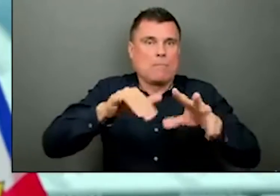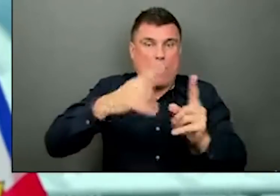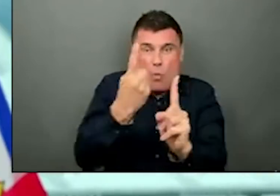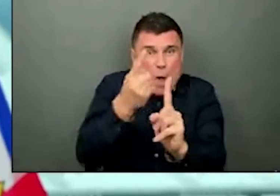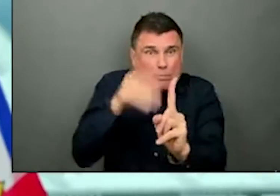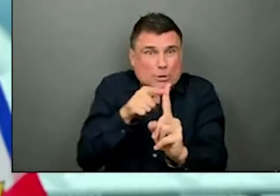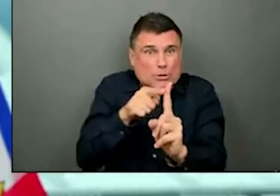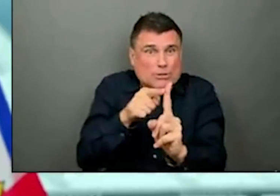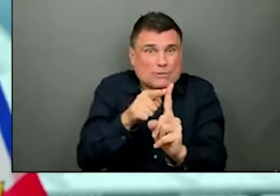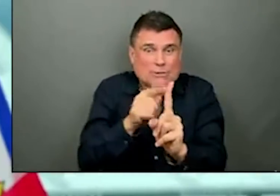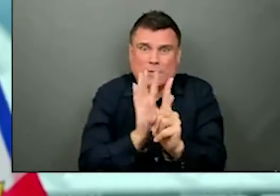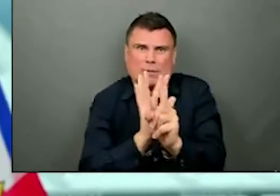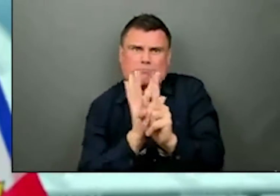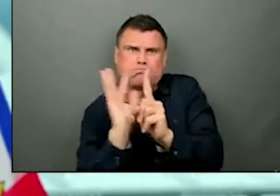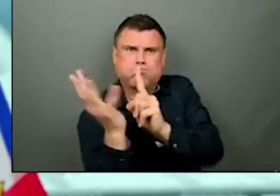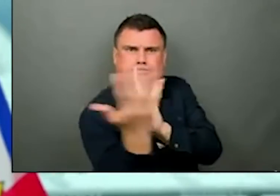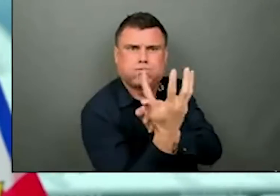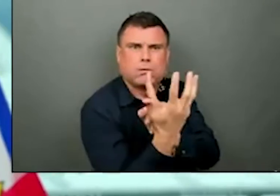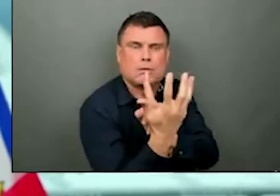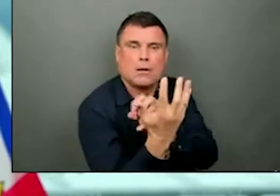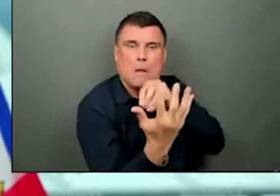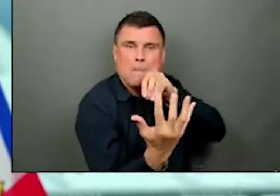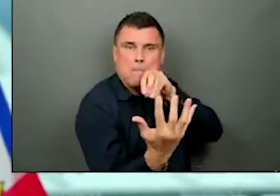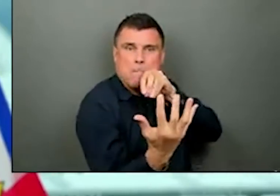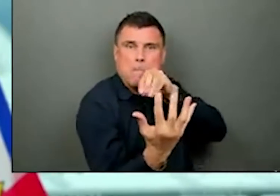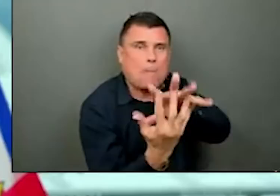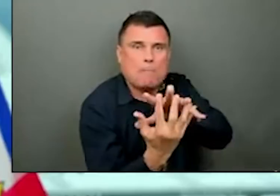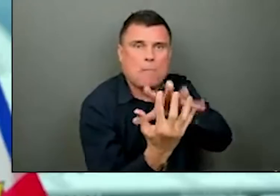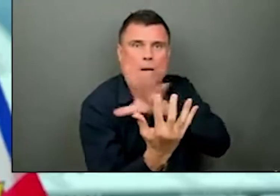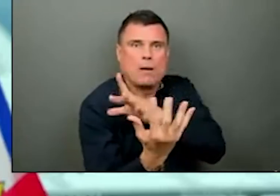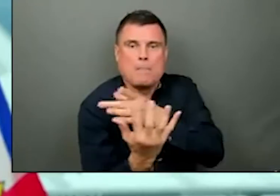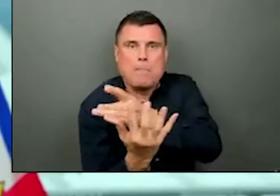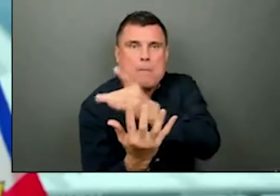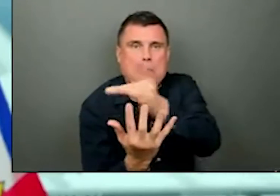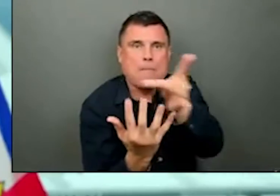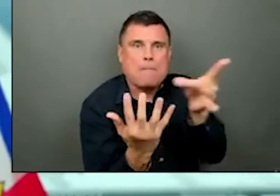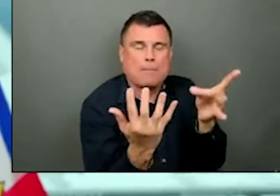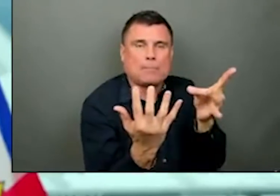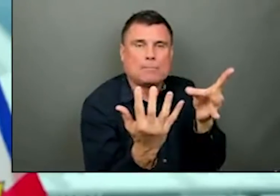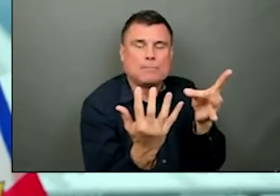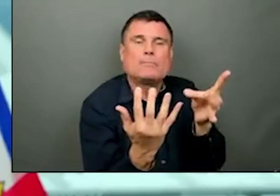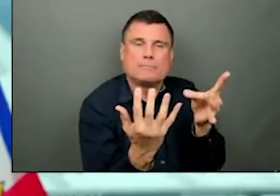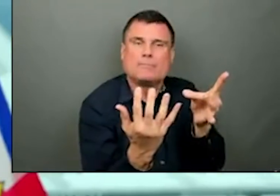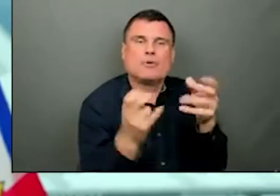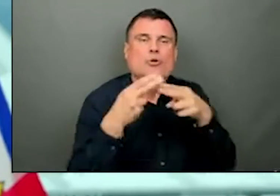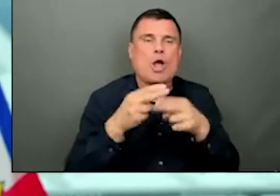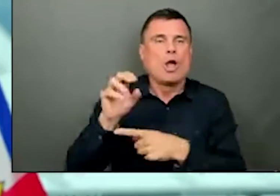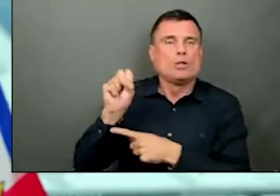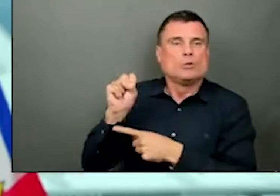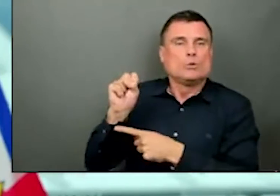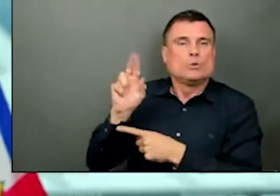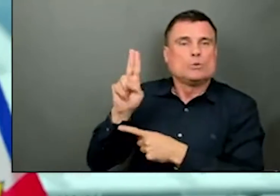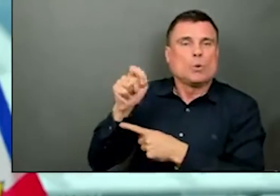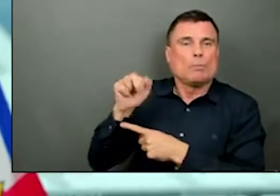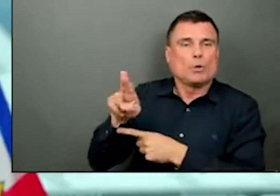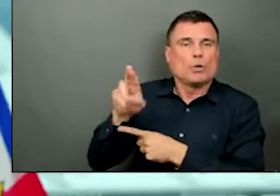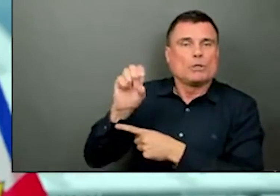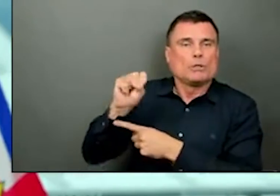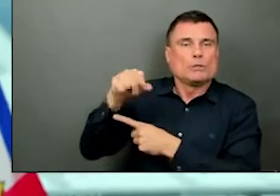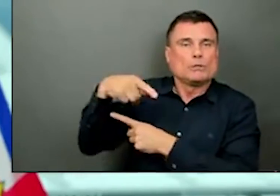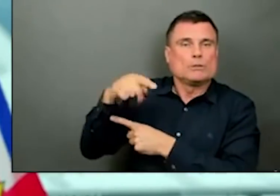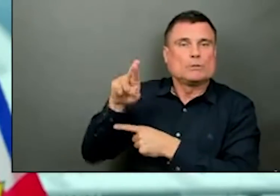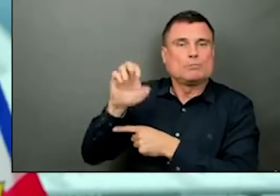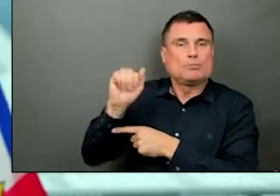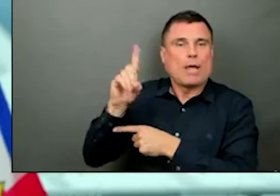on reducing those situations where that can occur. That means keeping your numbers small, being outside rather than inside,